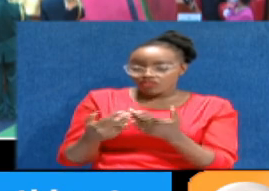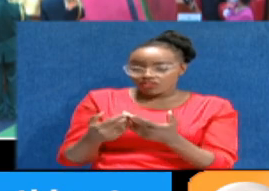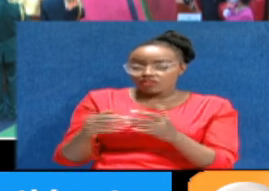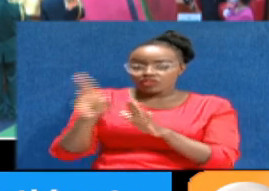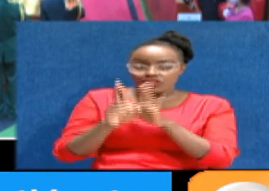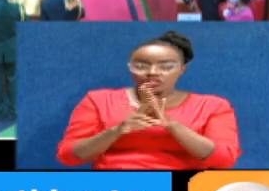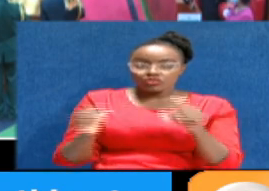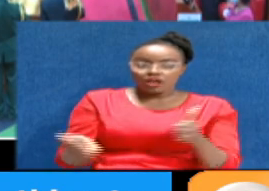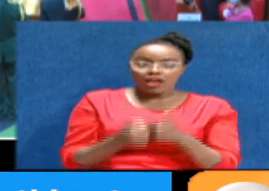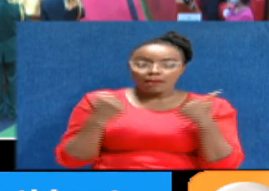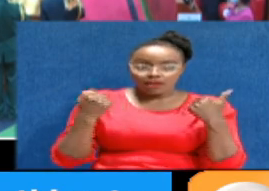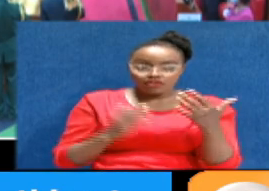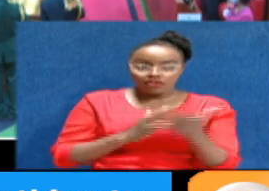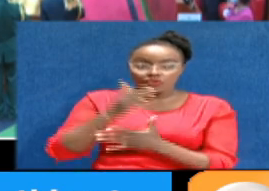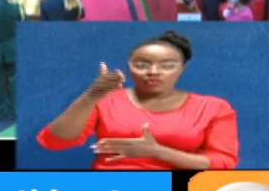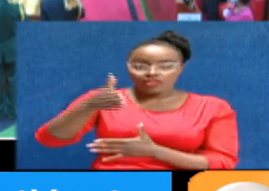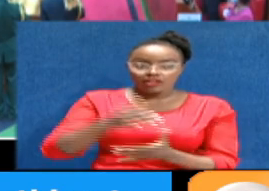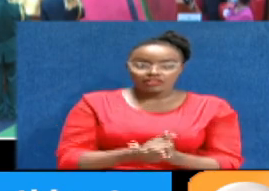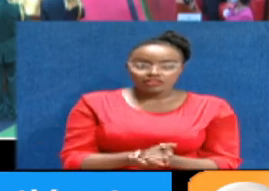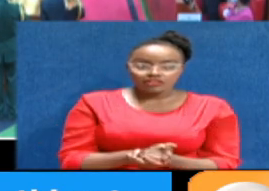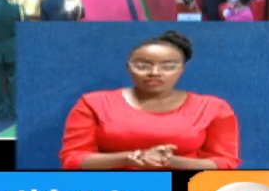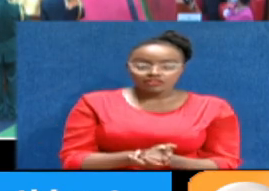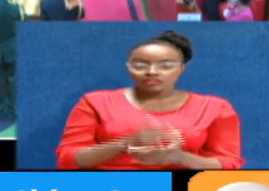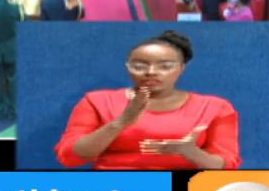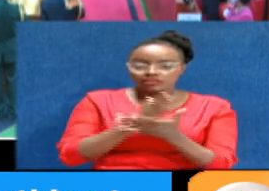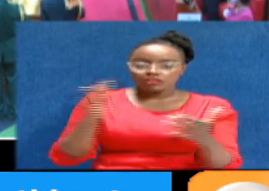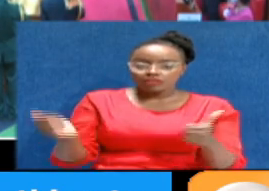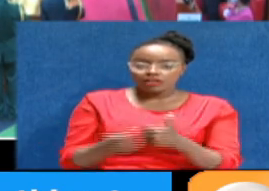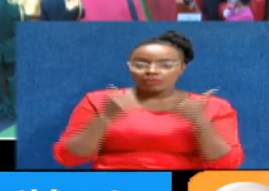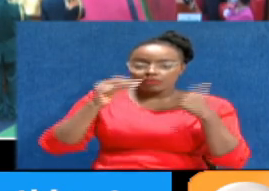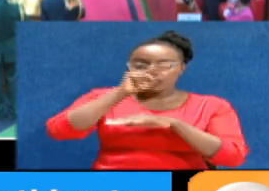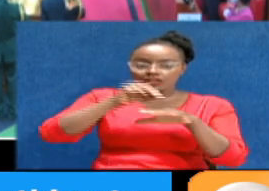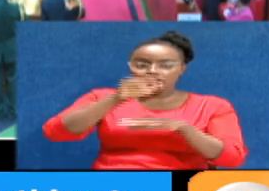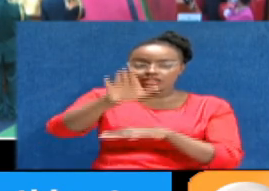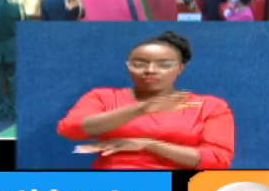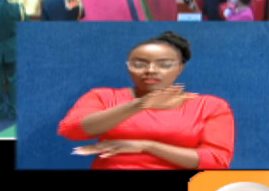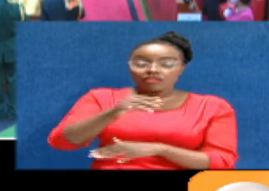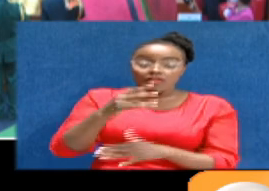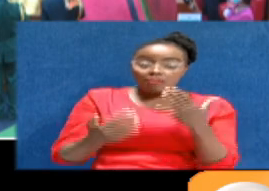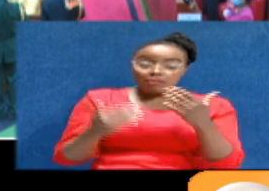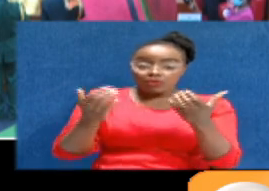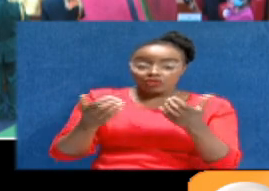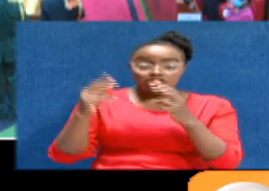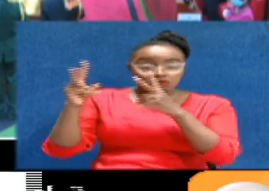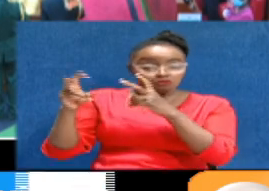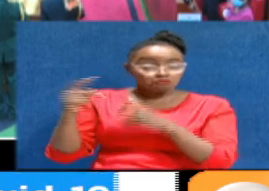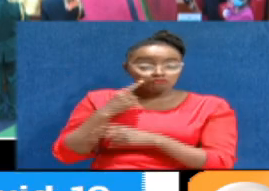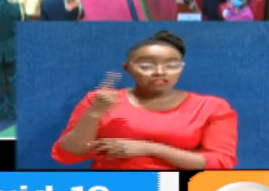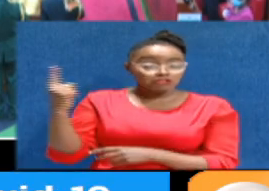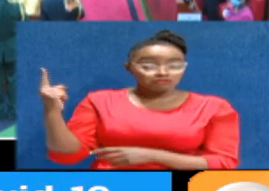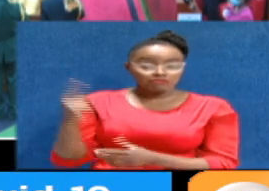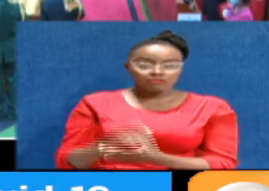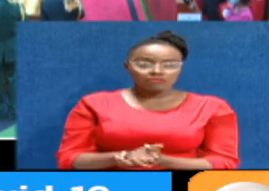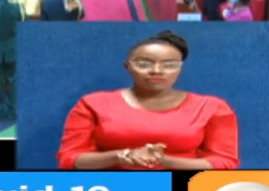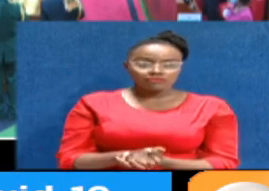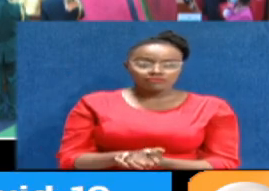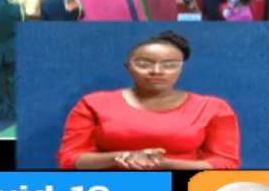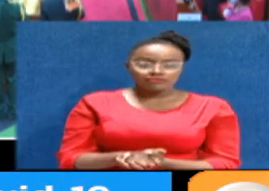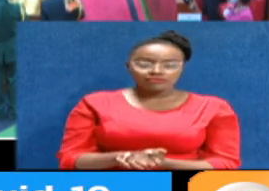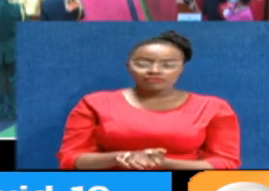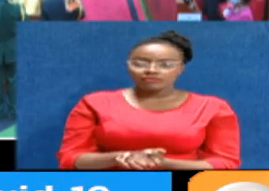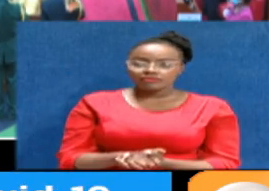put in place by them there. But is something happening at the National Assembly that perhaps we need to? Yeah. Oh, this